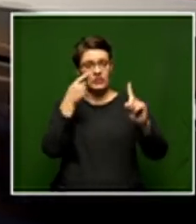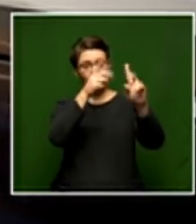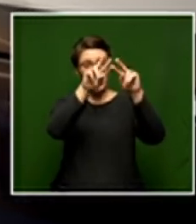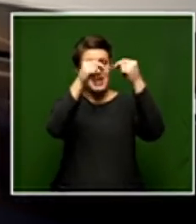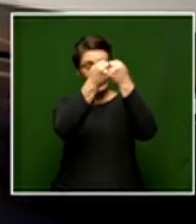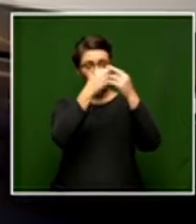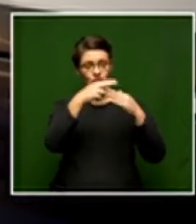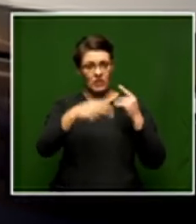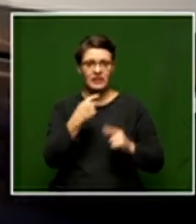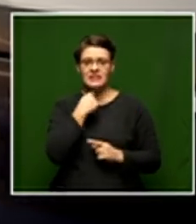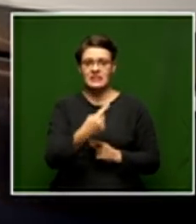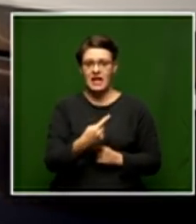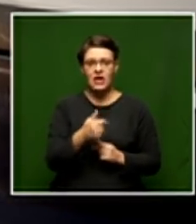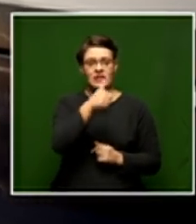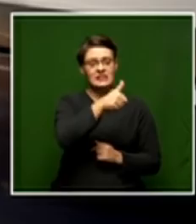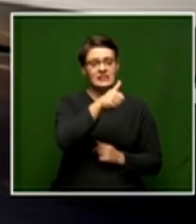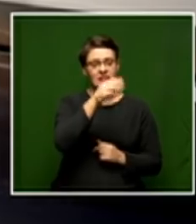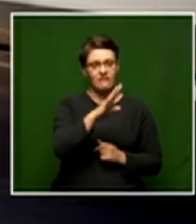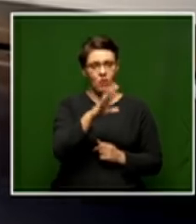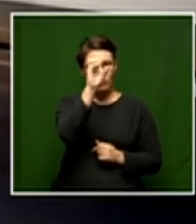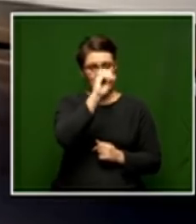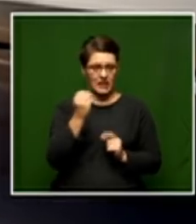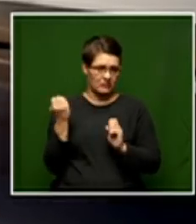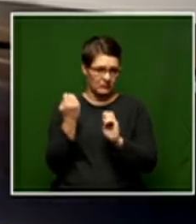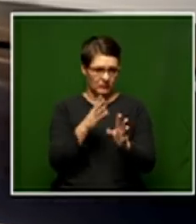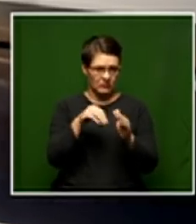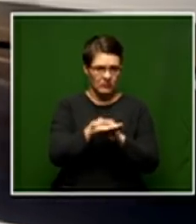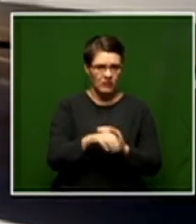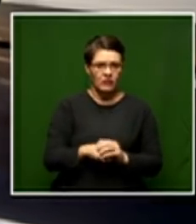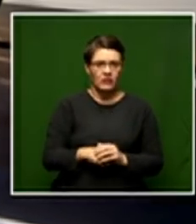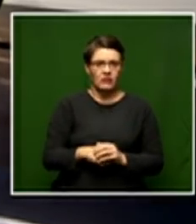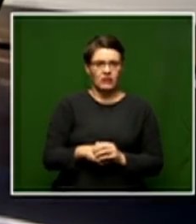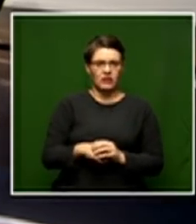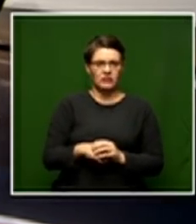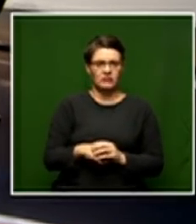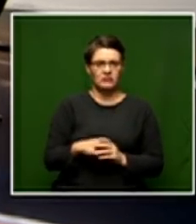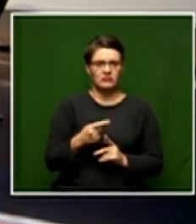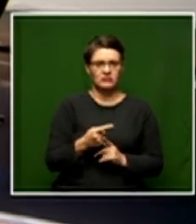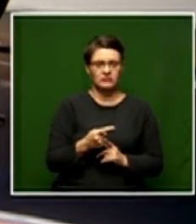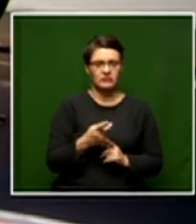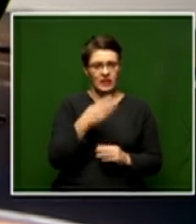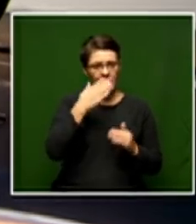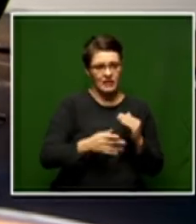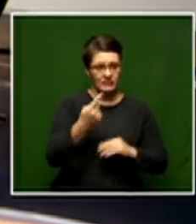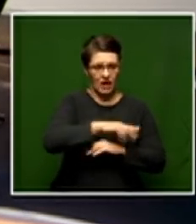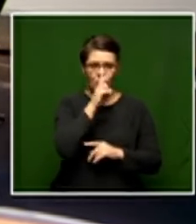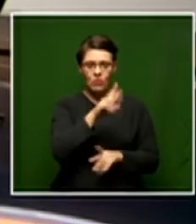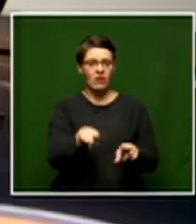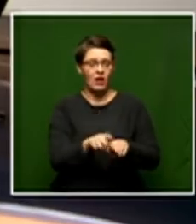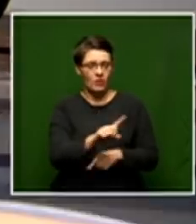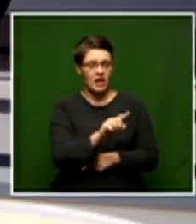national result, they're quoting this on a 64% turnout. That's what they're predicting. They're saying that at the end of the day, this is what it could look